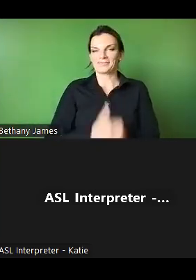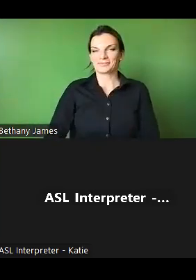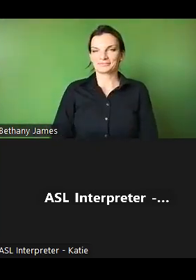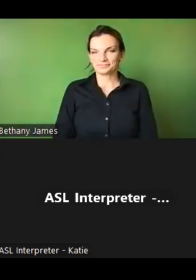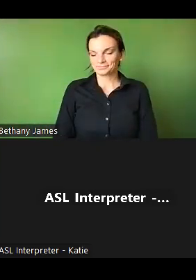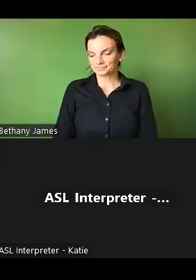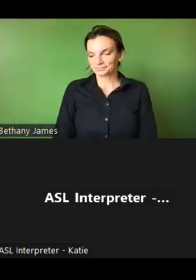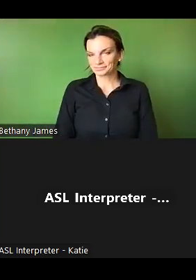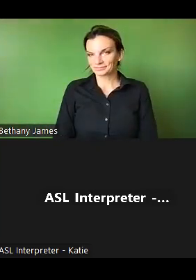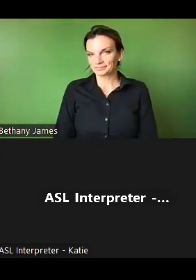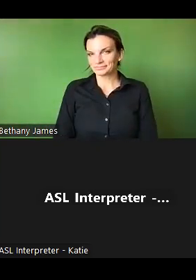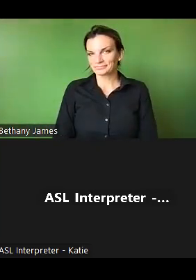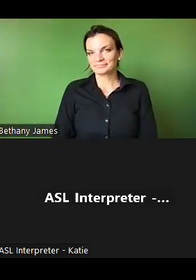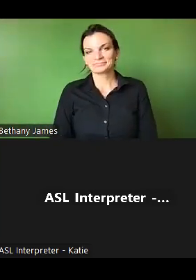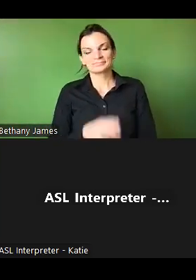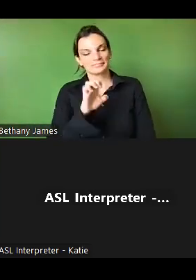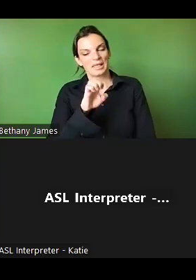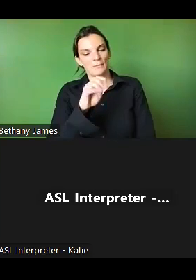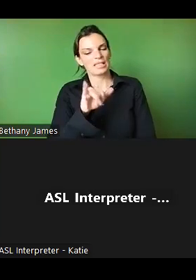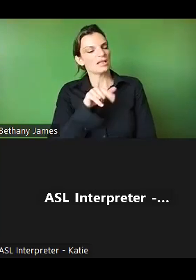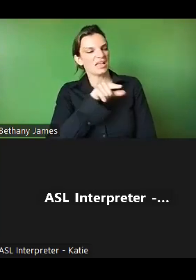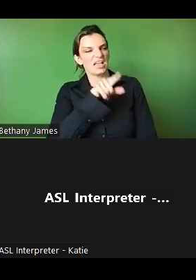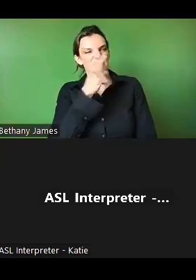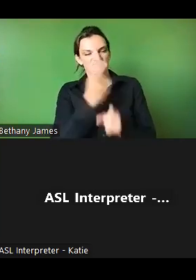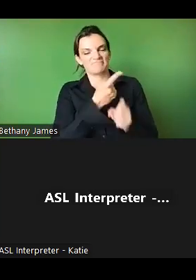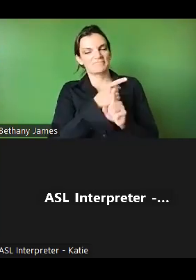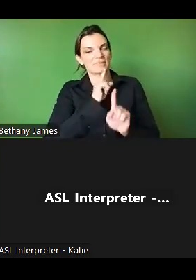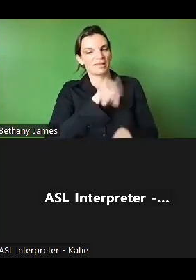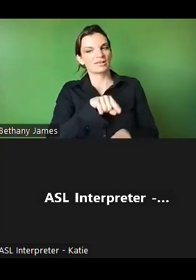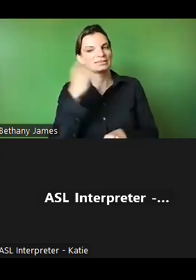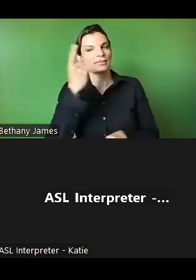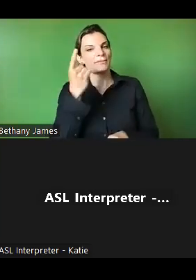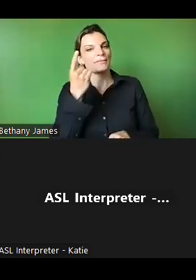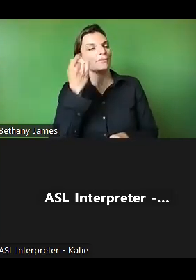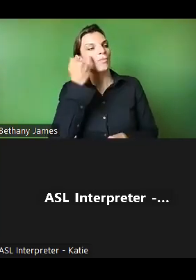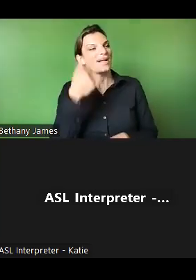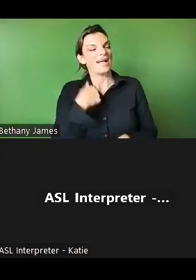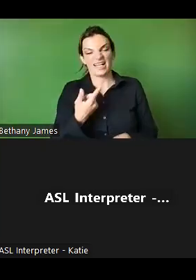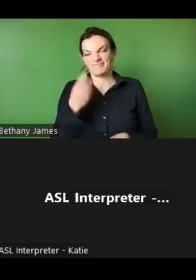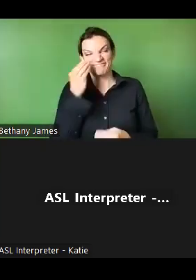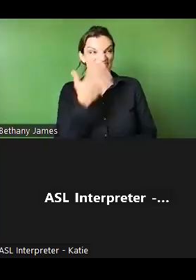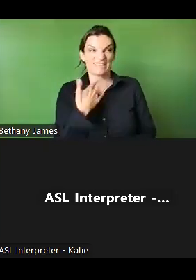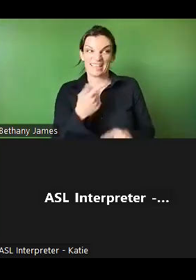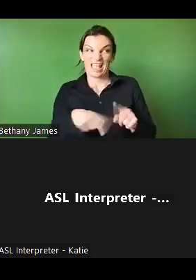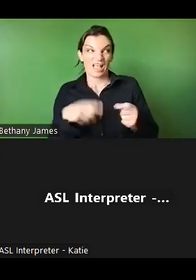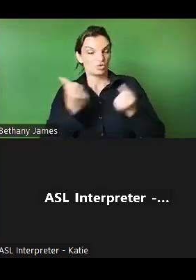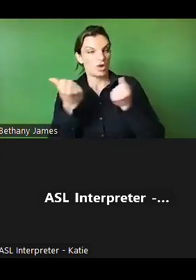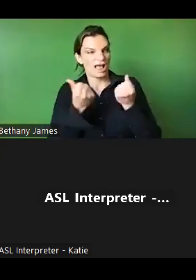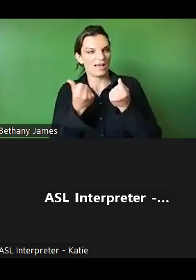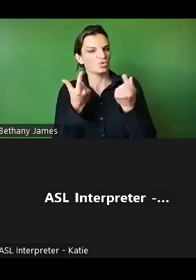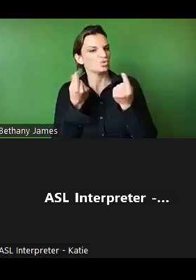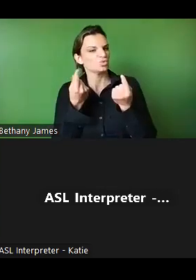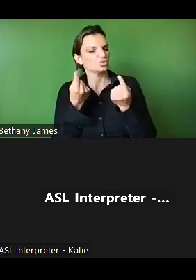I think that was pretty good. I was just putting in there like someone who says they can't drive, for instance, Sure. how to begin to break that